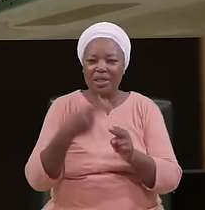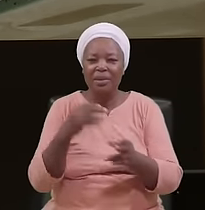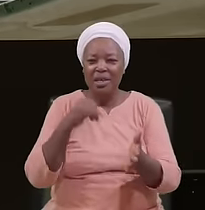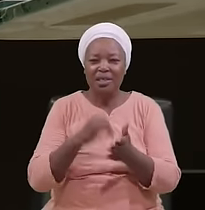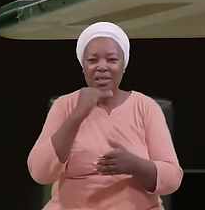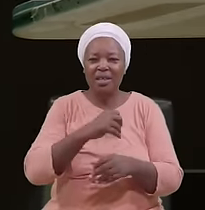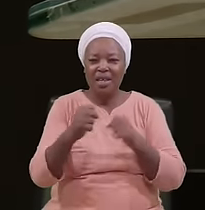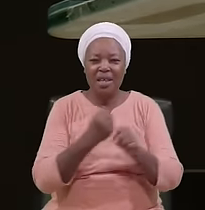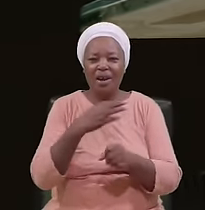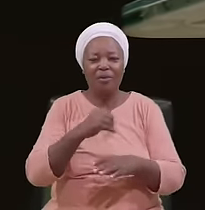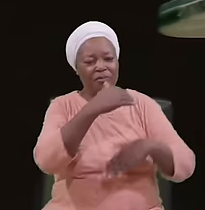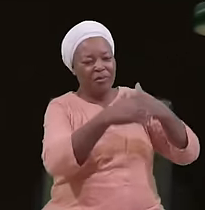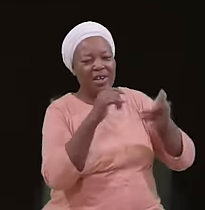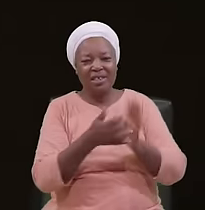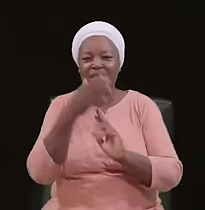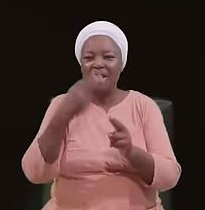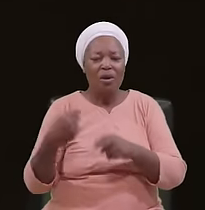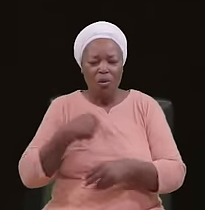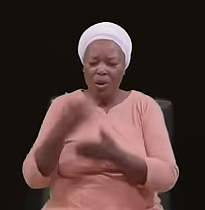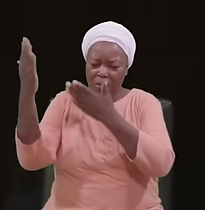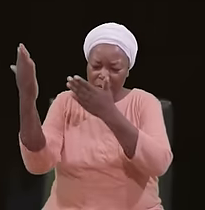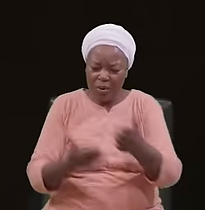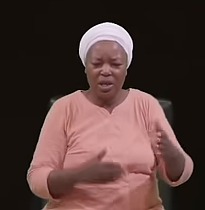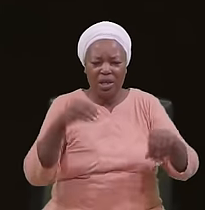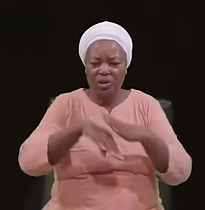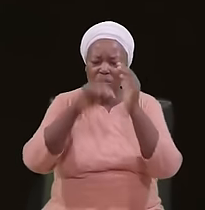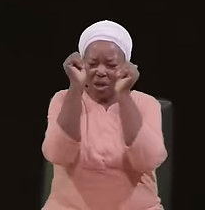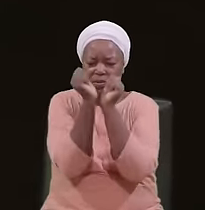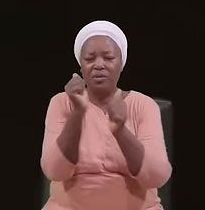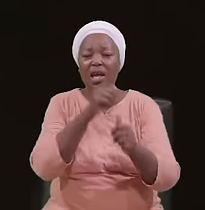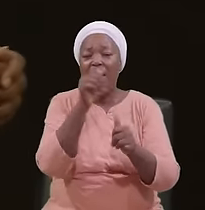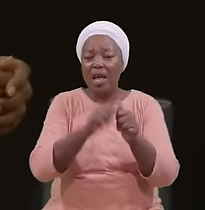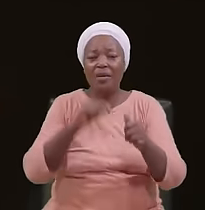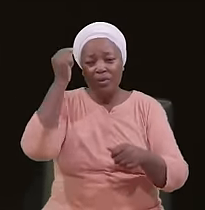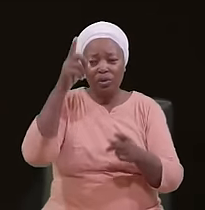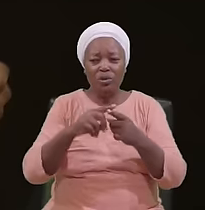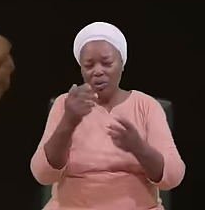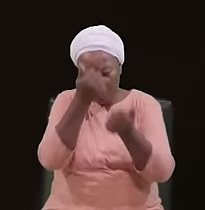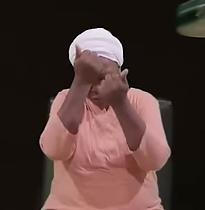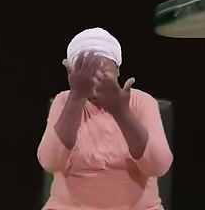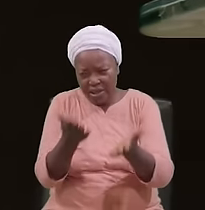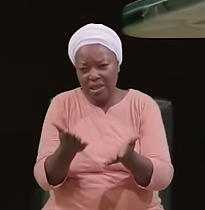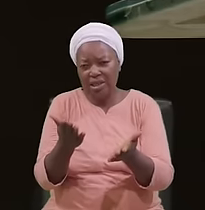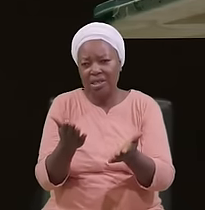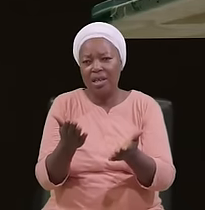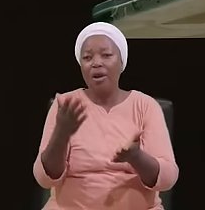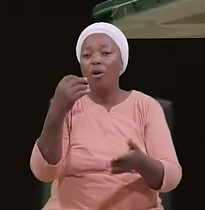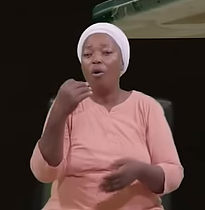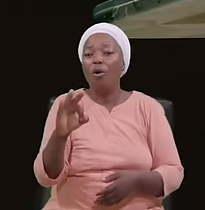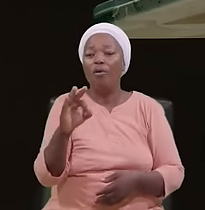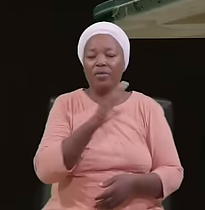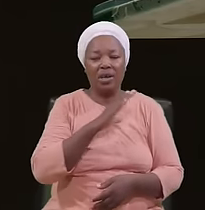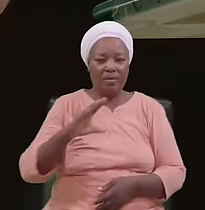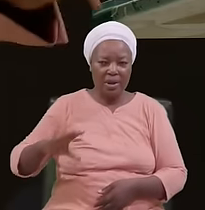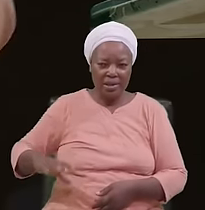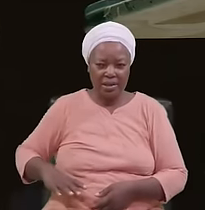We bring into captivity every thought to the obedience of